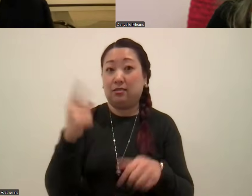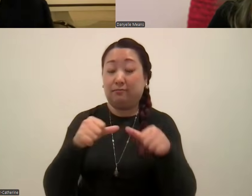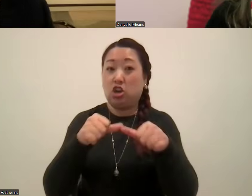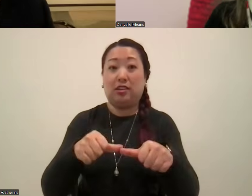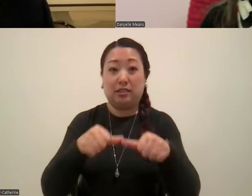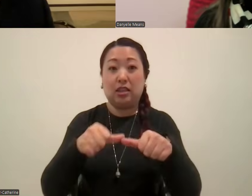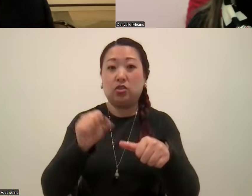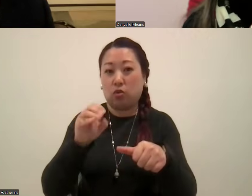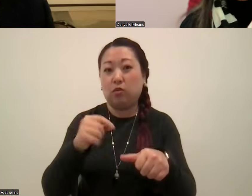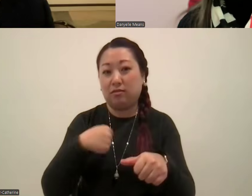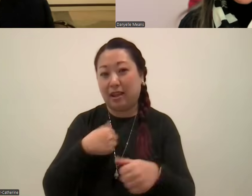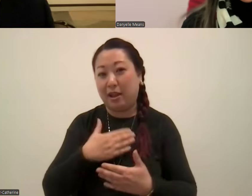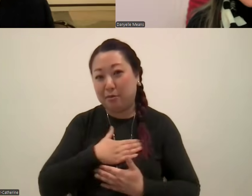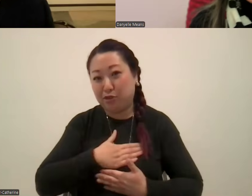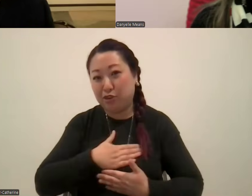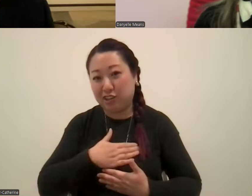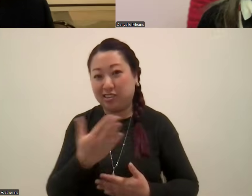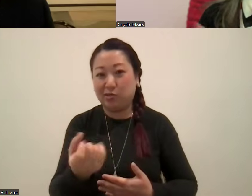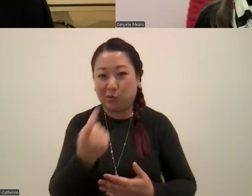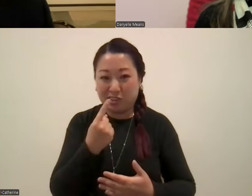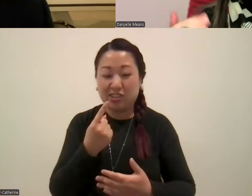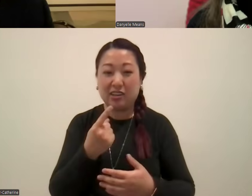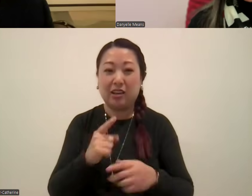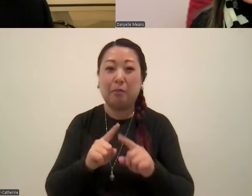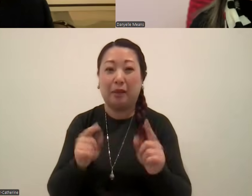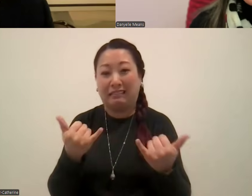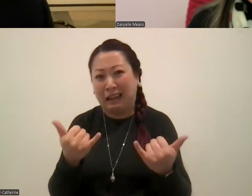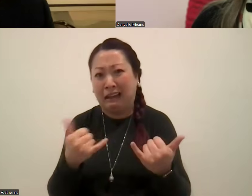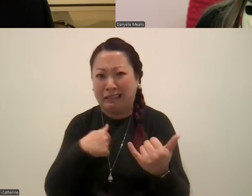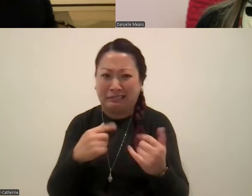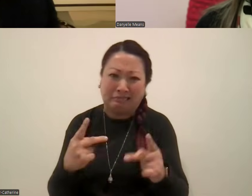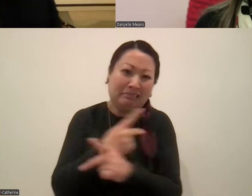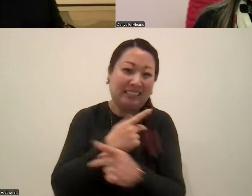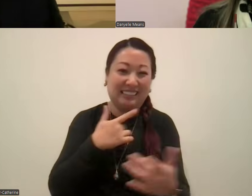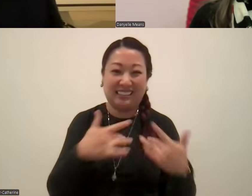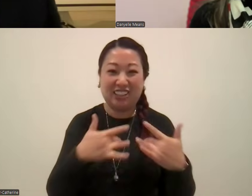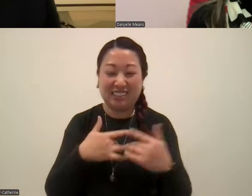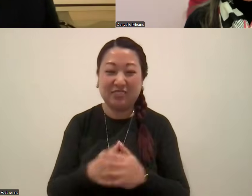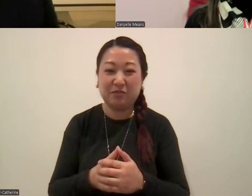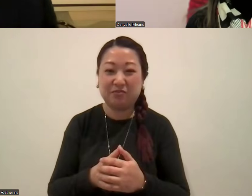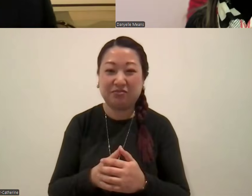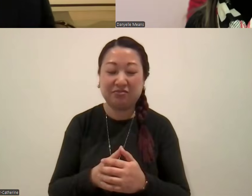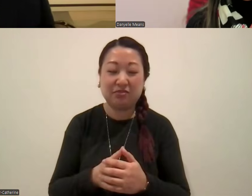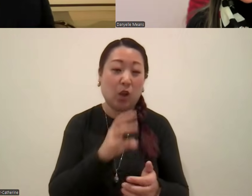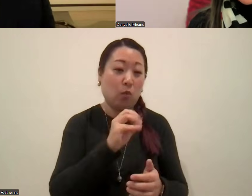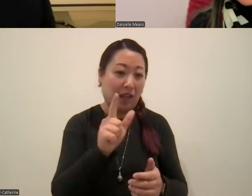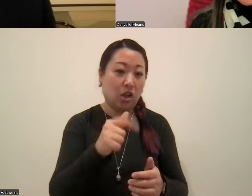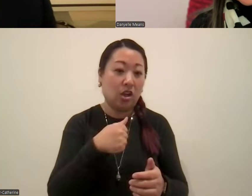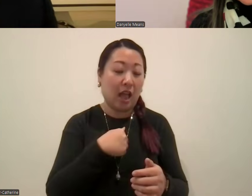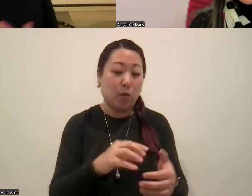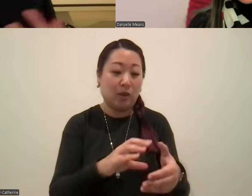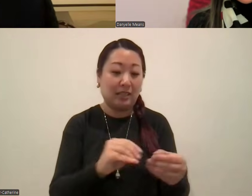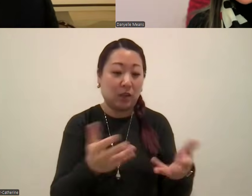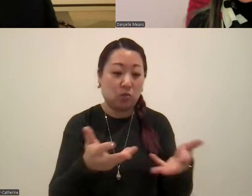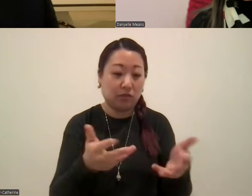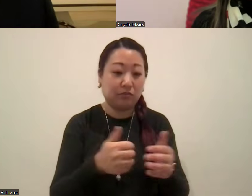So I appreciate the question, but now I'm even more concerned. Well, what I would say is I think that